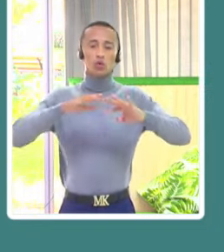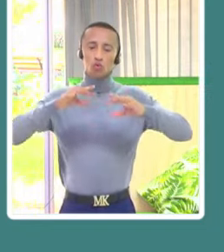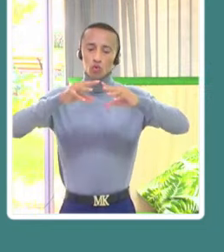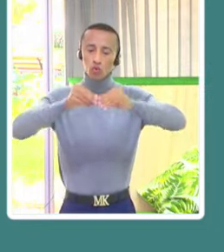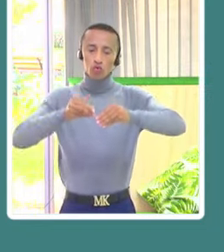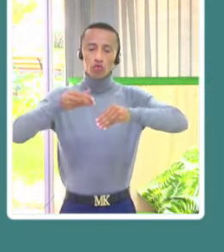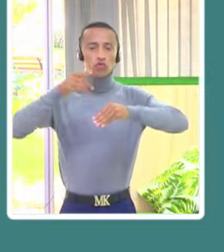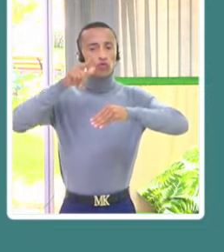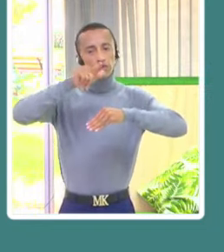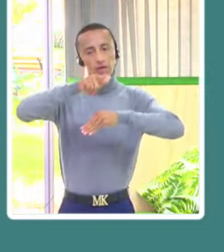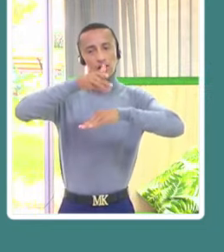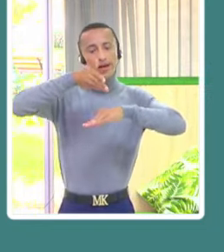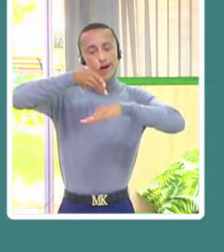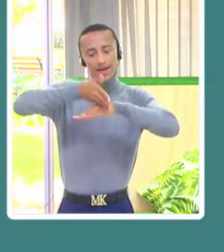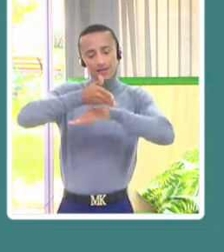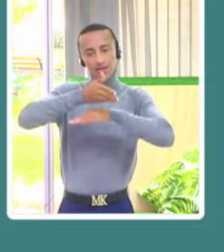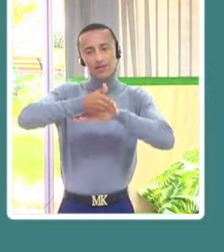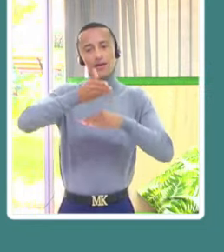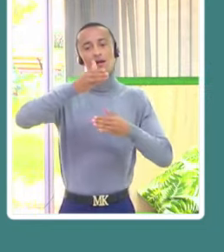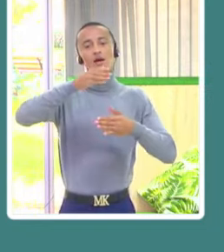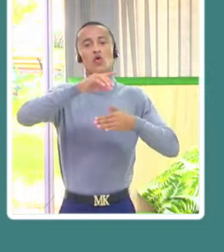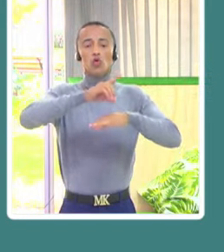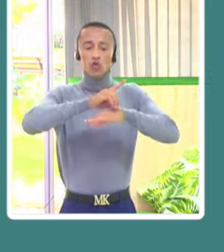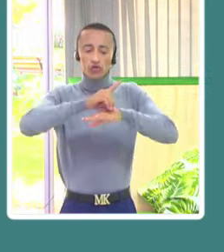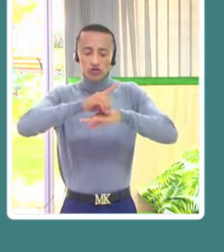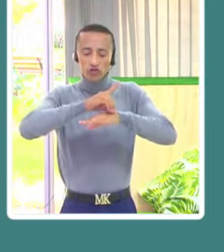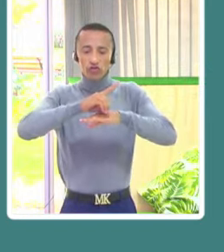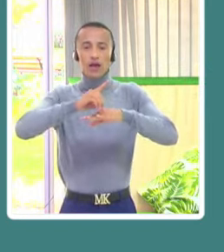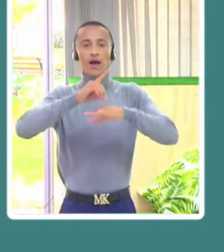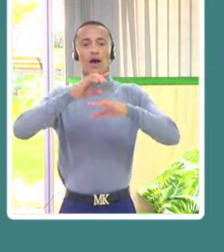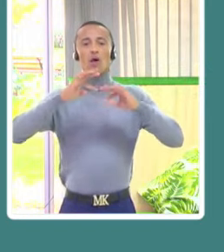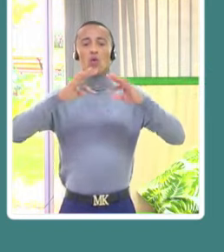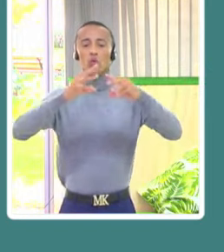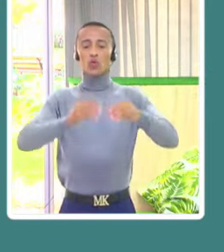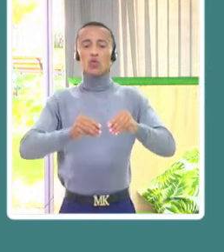this presentation is obviously to share. And